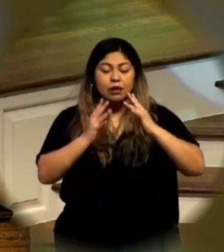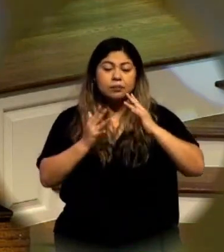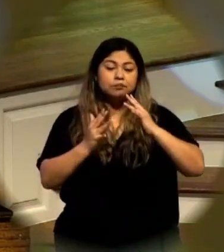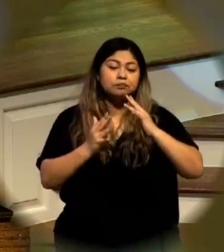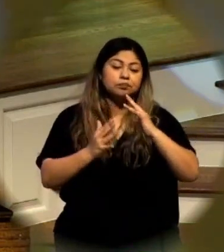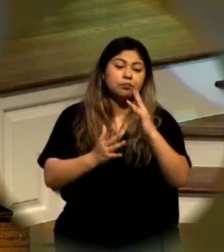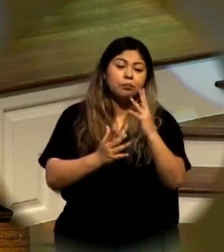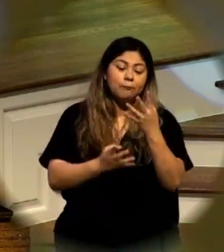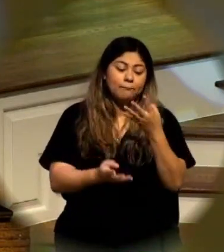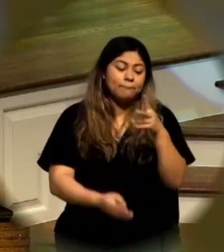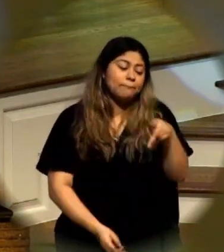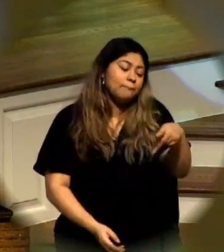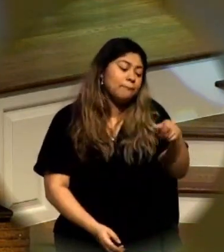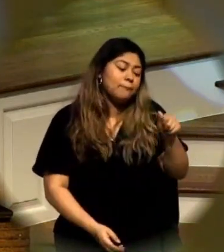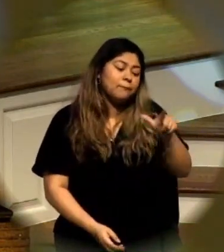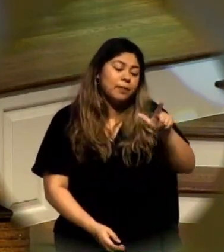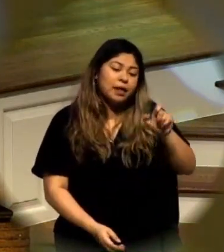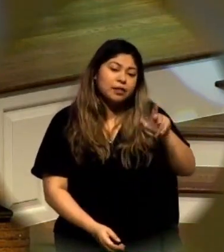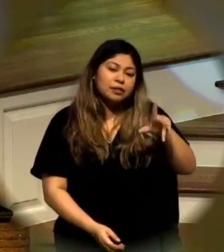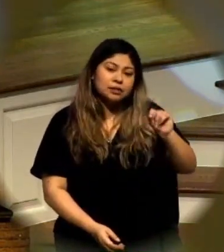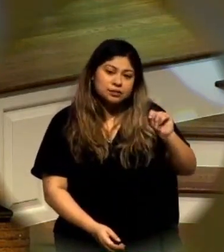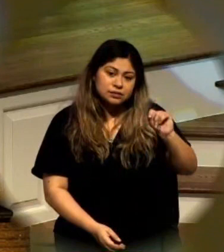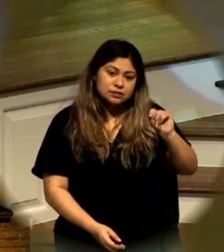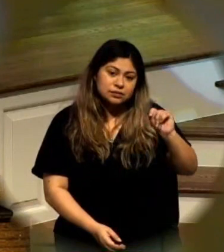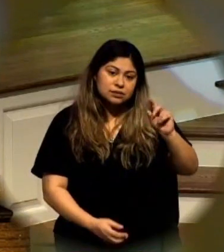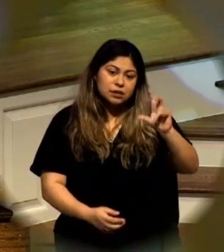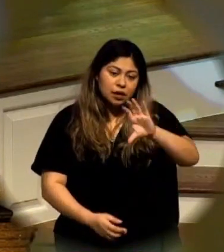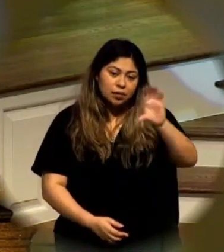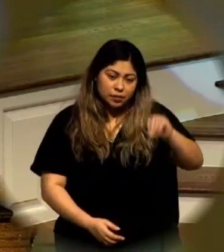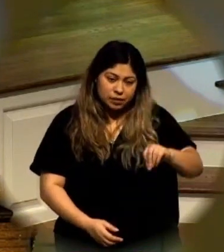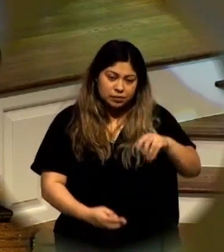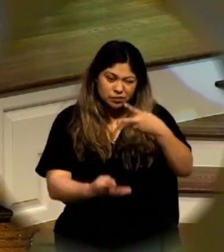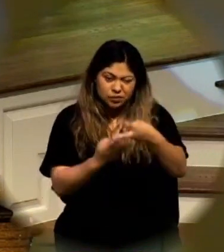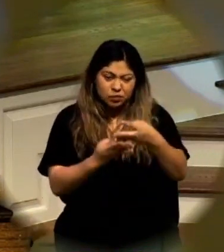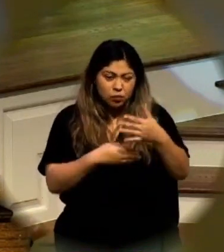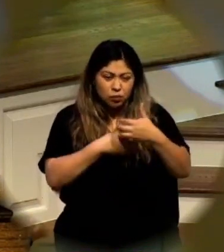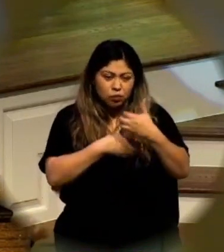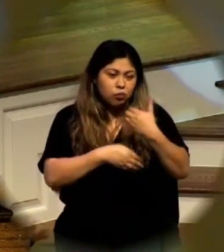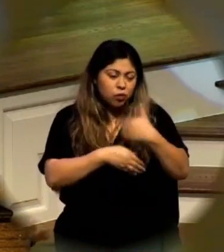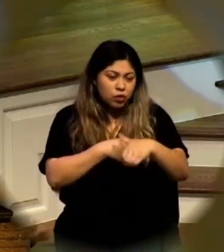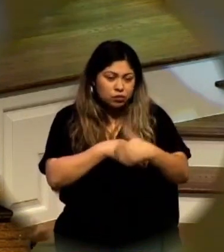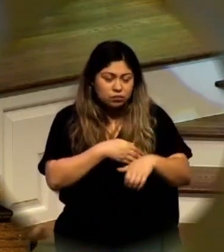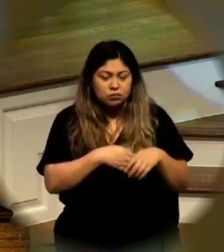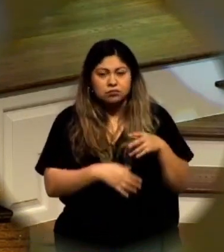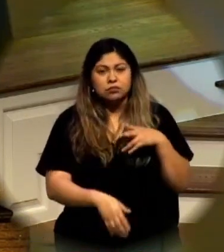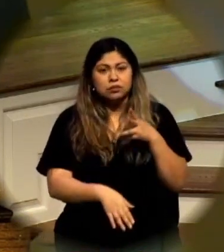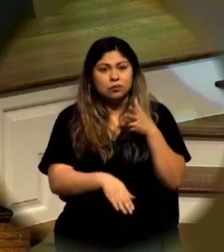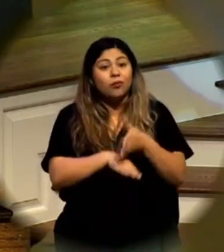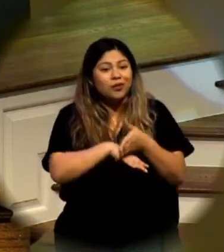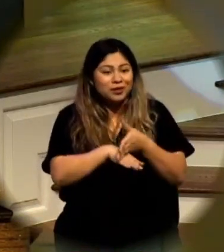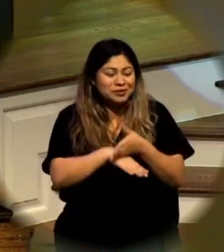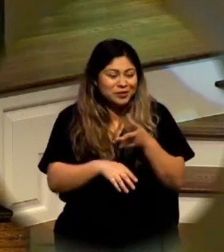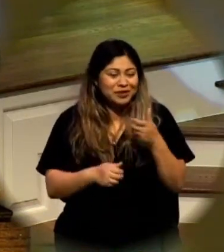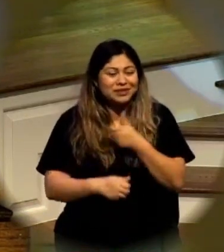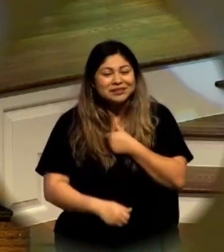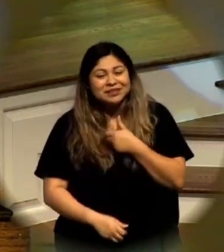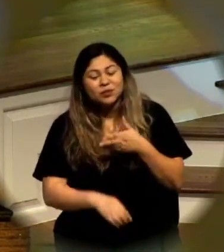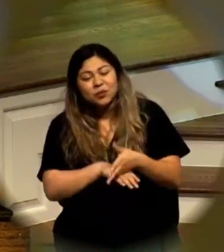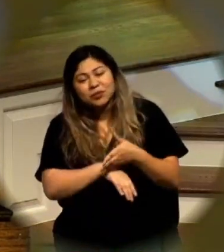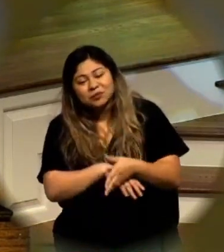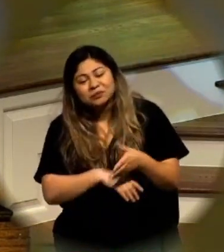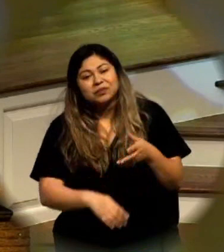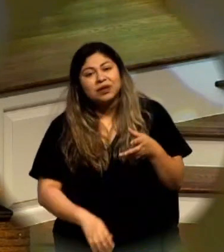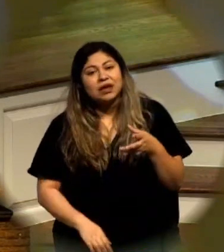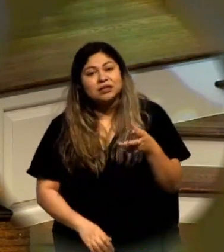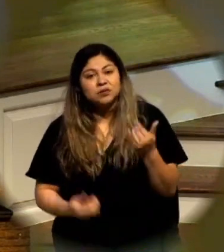and all sorts of things. And he says, for a while, it was great. Leases were signed, orders were made, production began. Before long, they were seeing